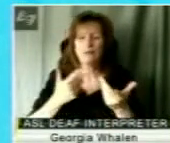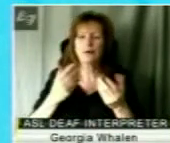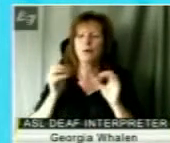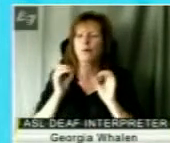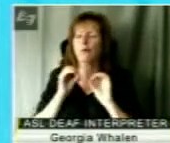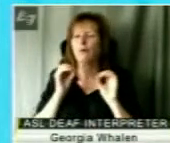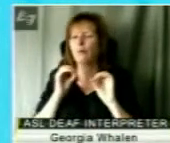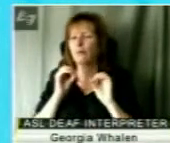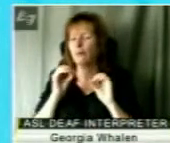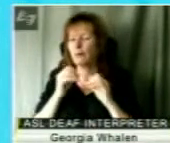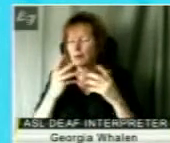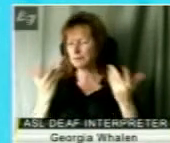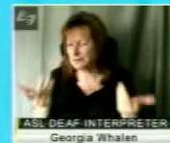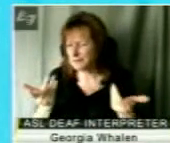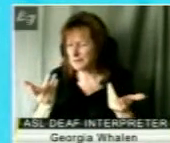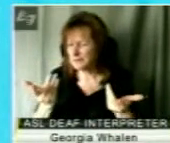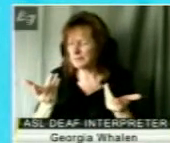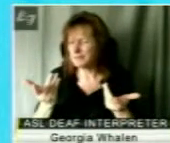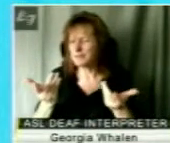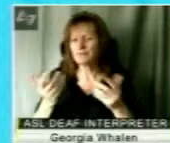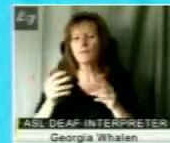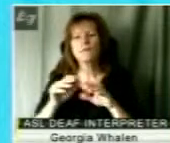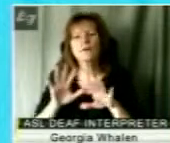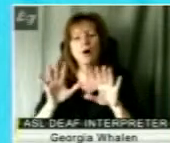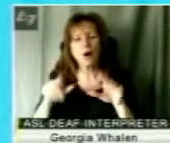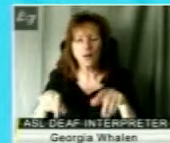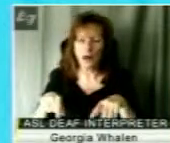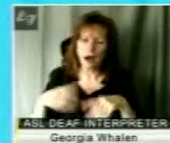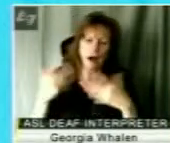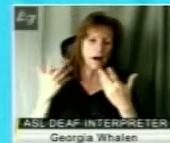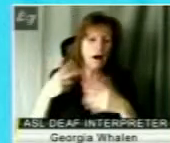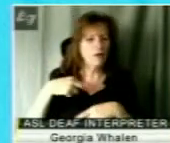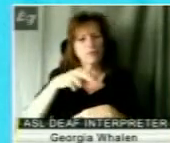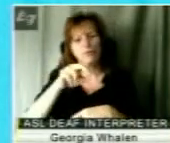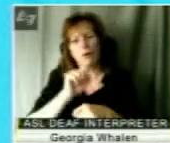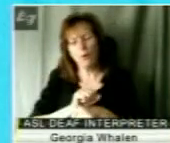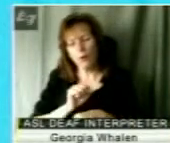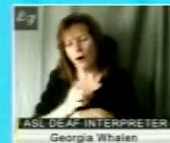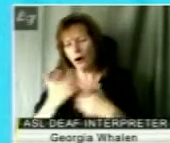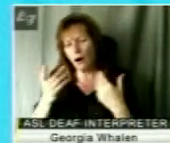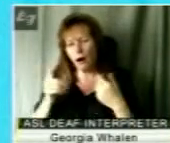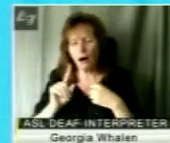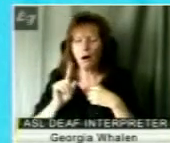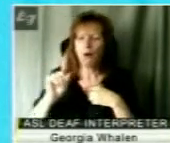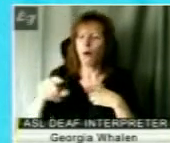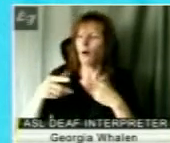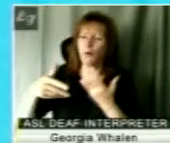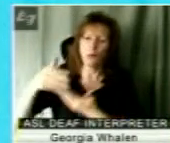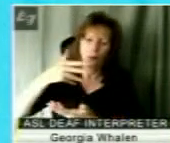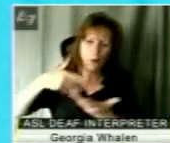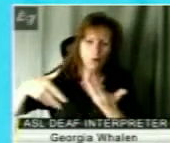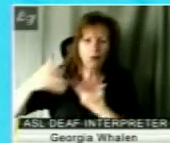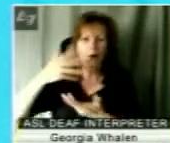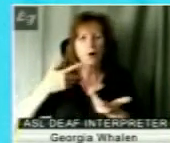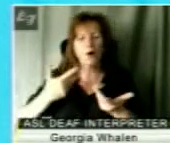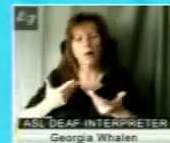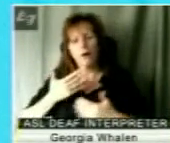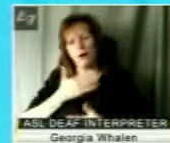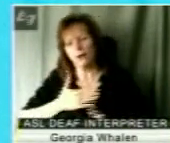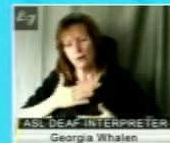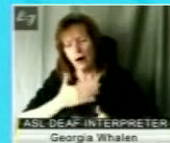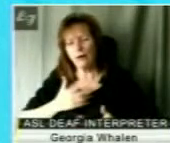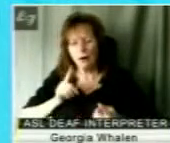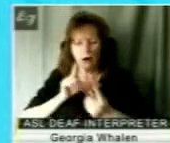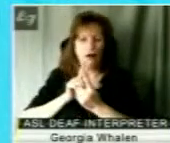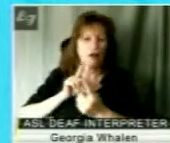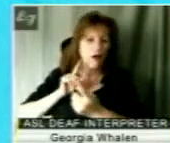things. When they're commuting to work, when they're in social and recreational environments, And, you know, especially around that